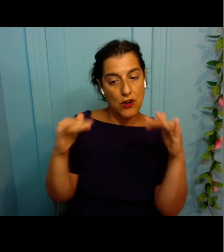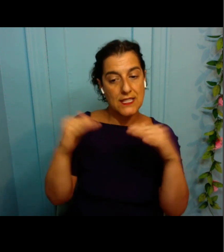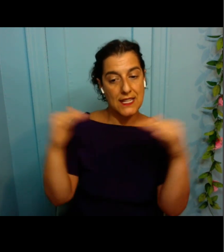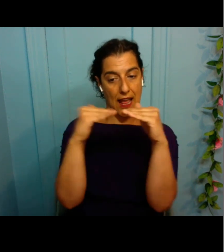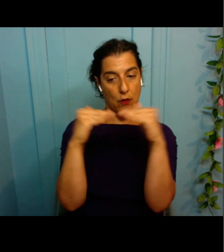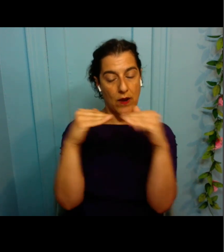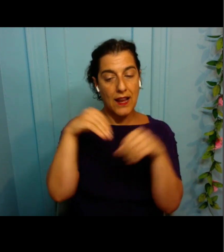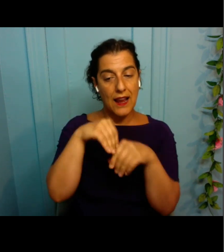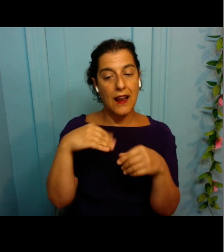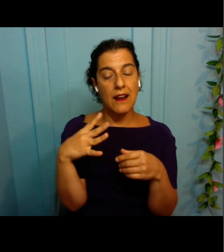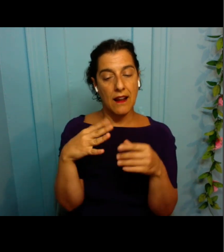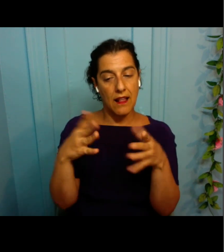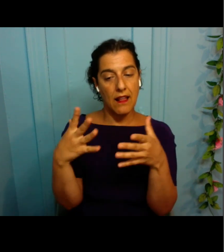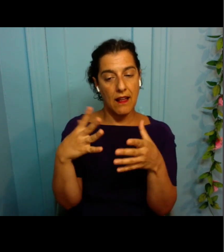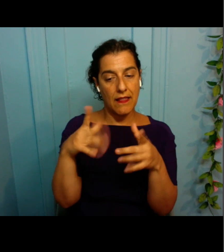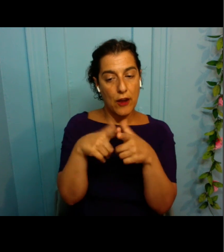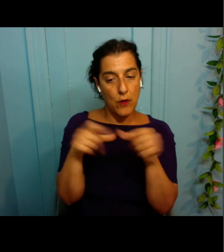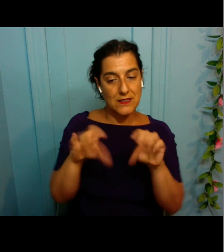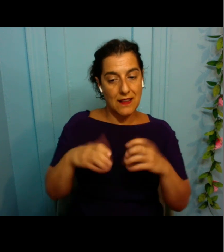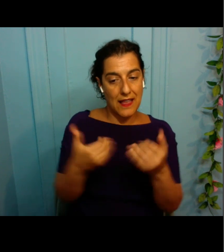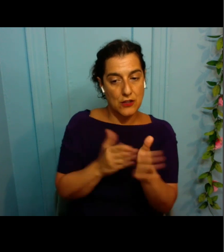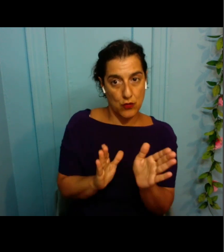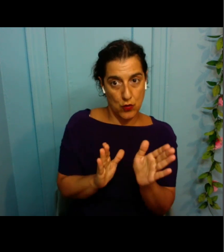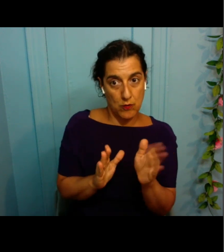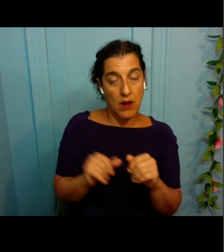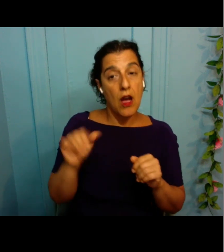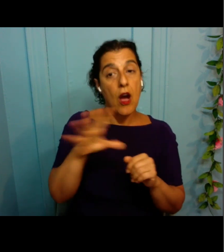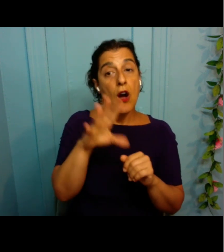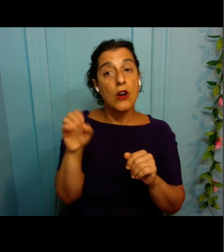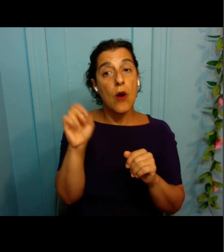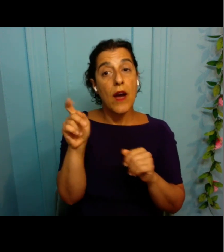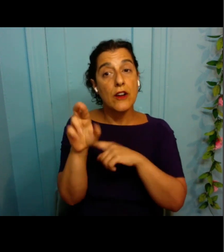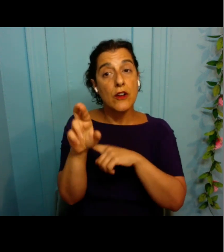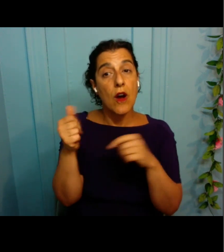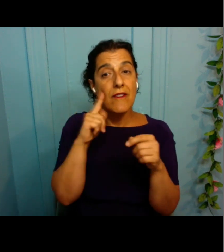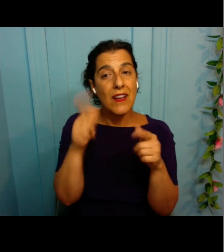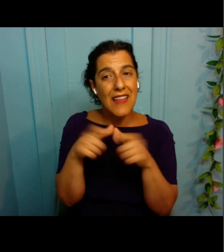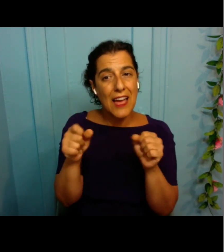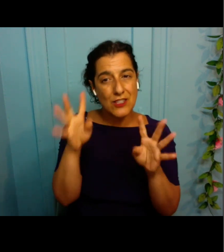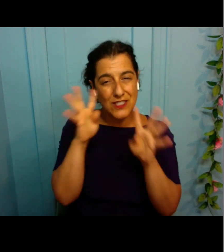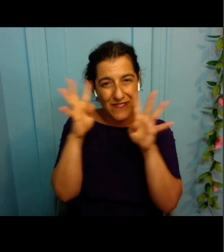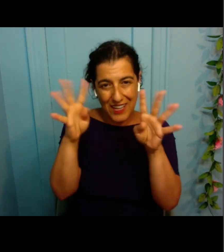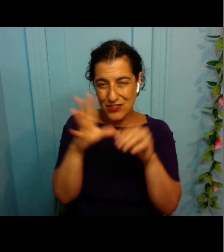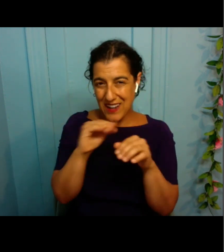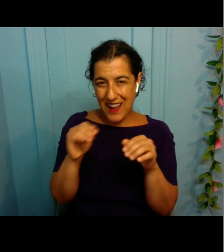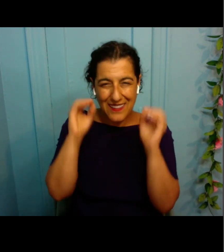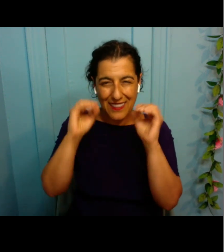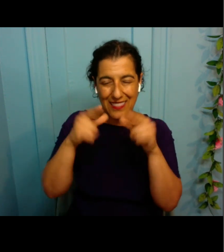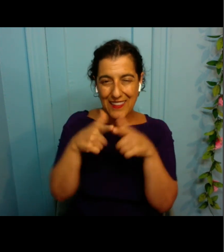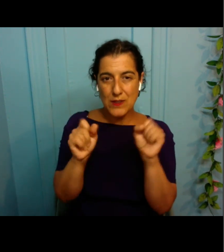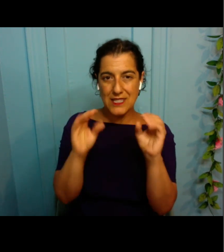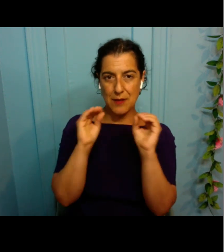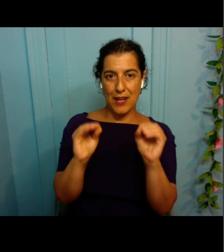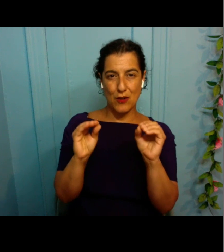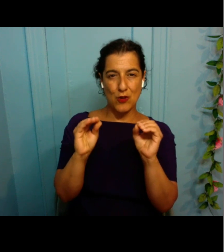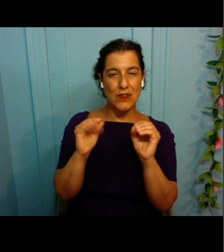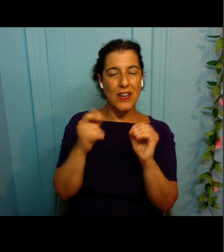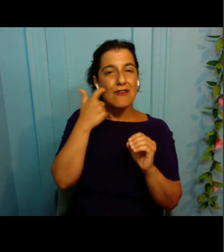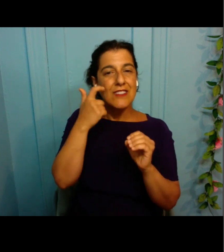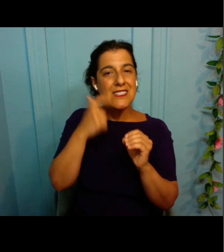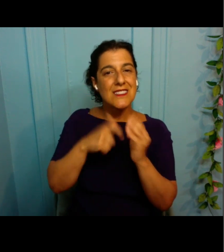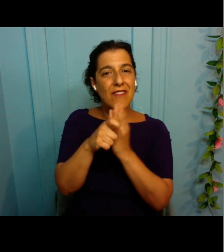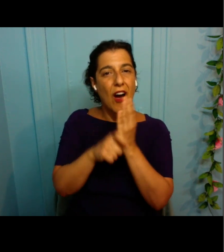Along with Jeff Punske and Amy Fountain, he is the co-editor of Language Invention and Linguistics Pedagogy, a recent volume on using